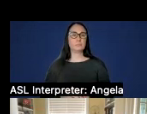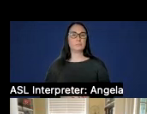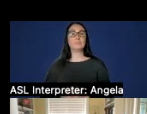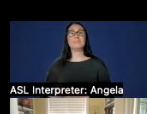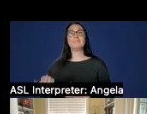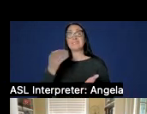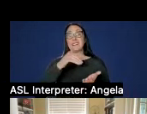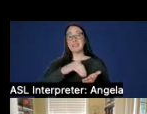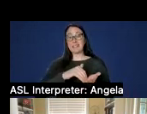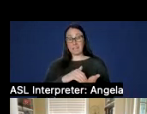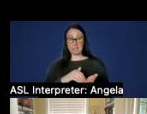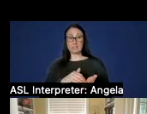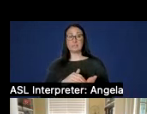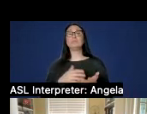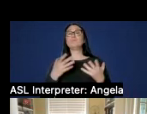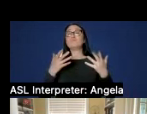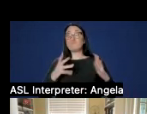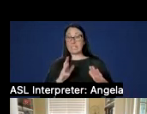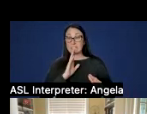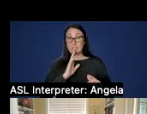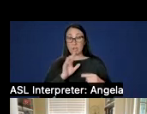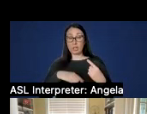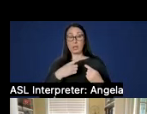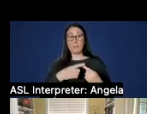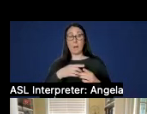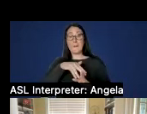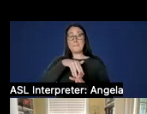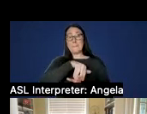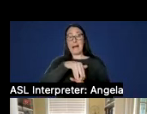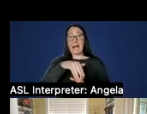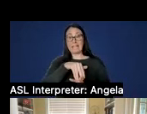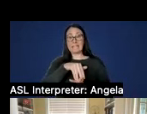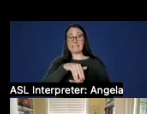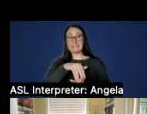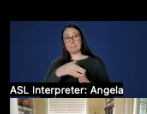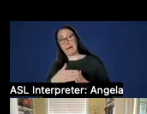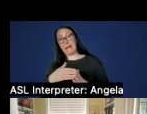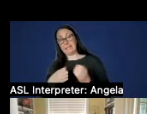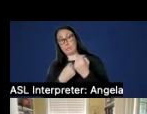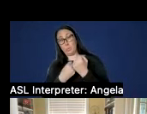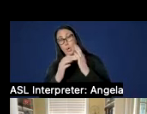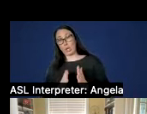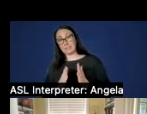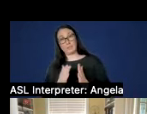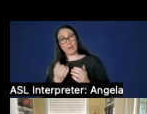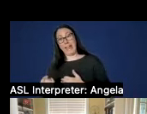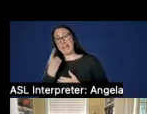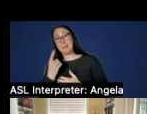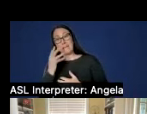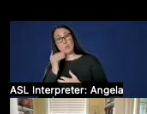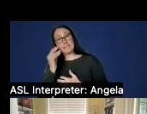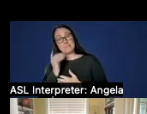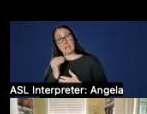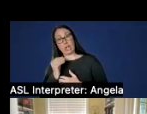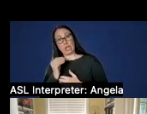Again, we talked about that we are biased supporters of anyone who has experienced violence. And so